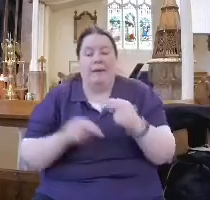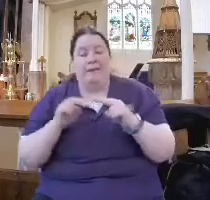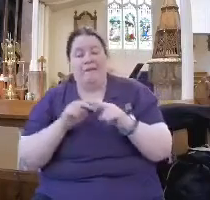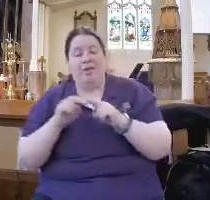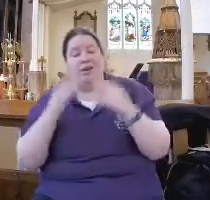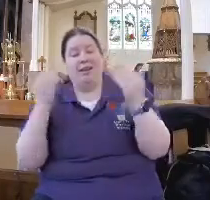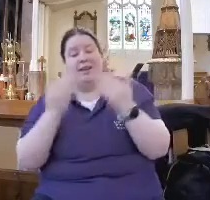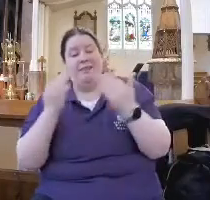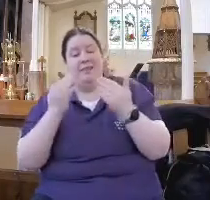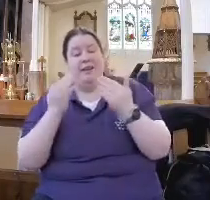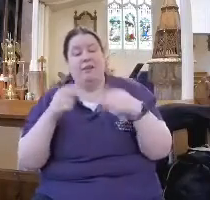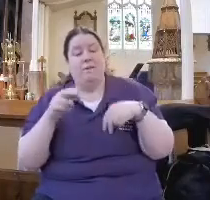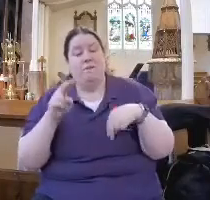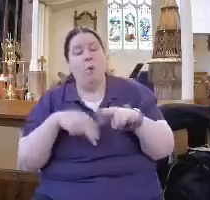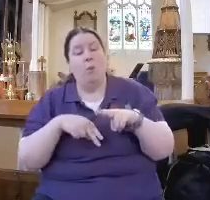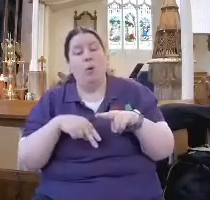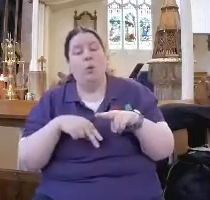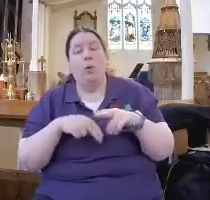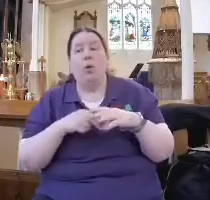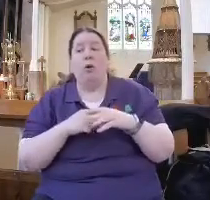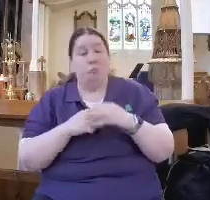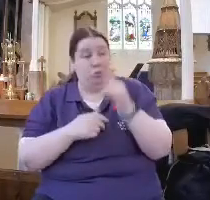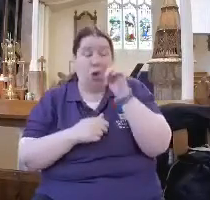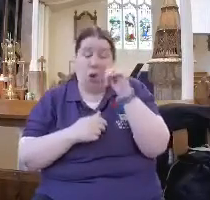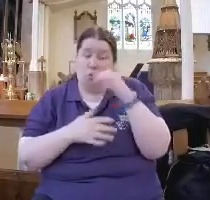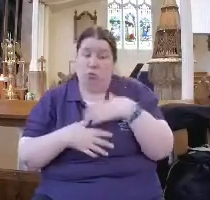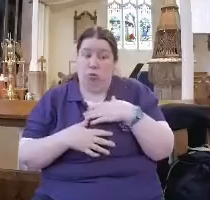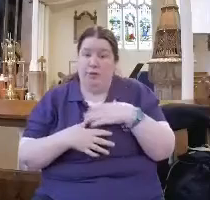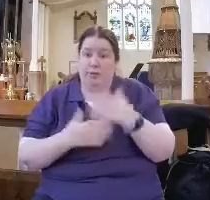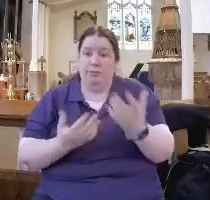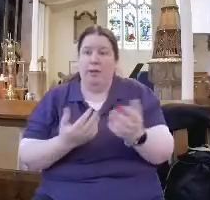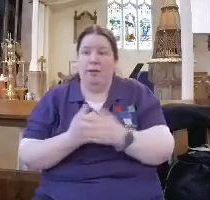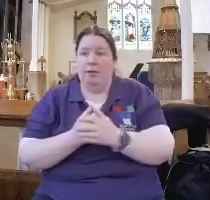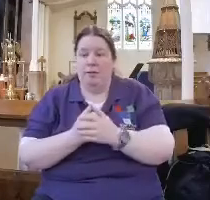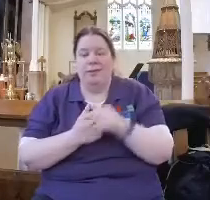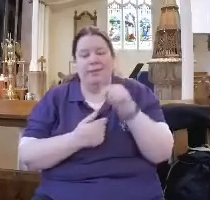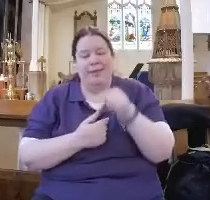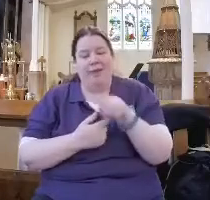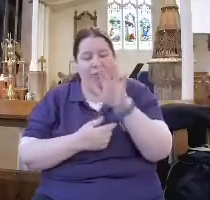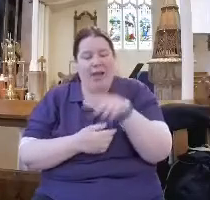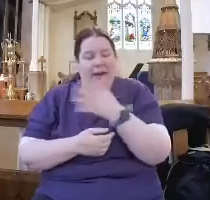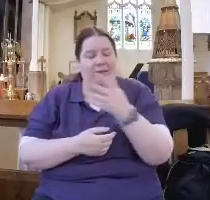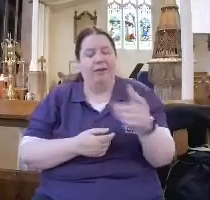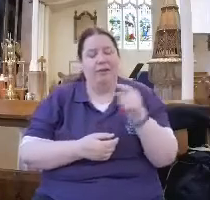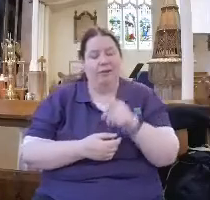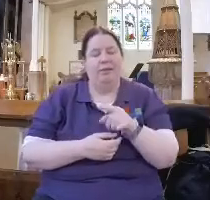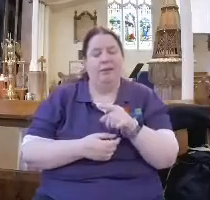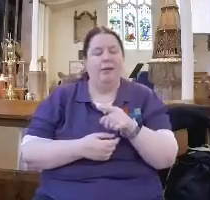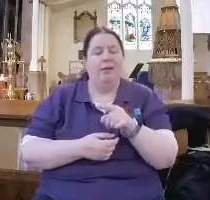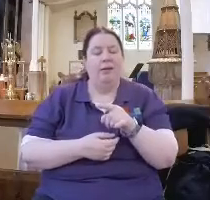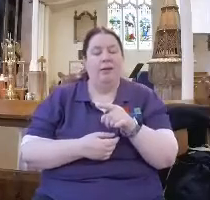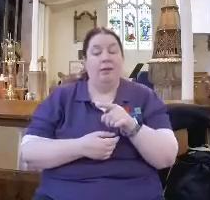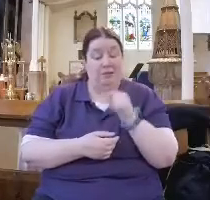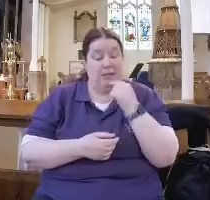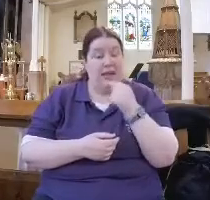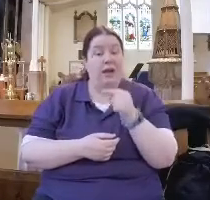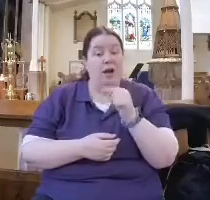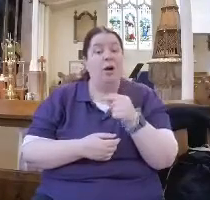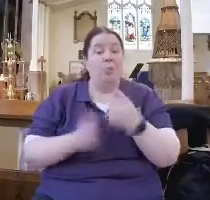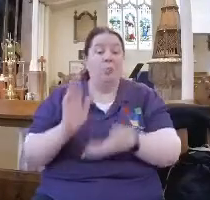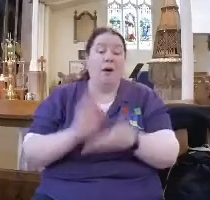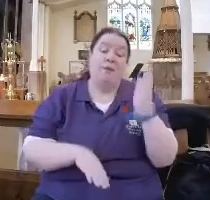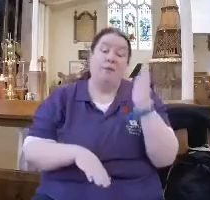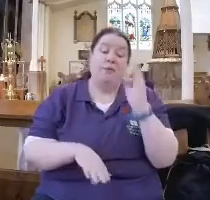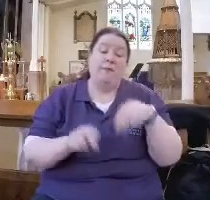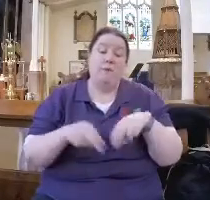evening. Surprising, I know, but I do. And it's because it's on the calendar. If I say, I'm going to football tonight,